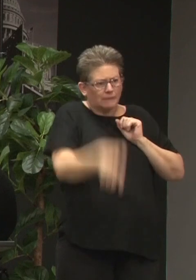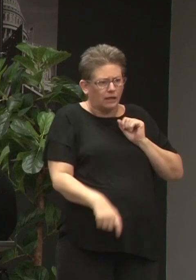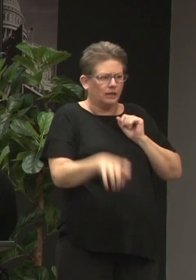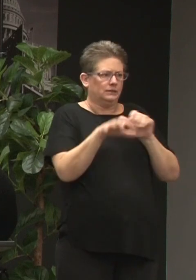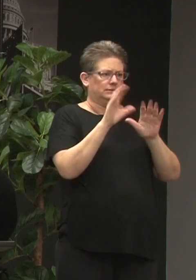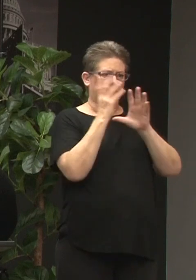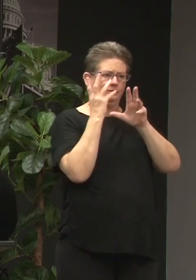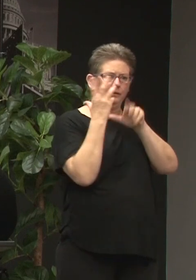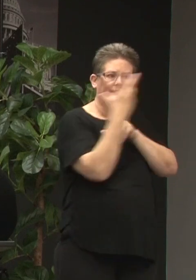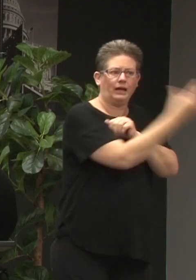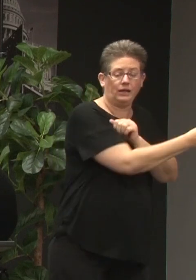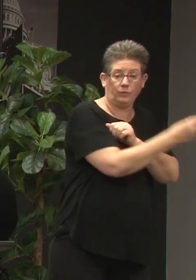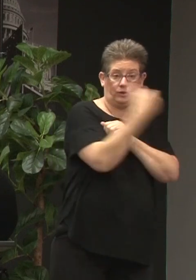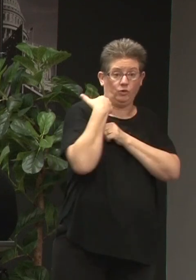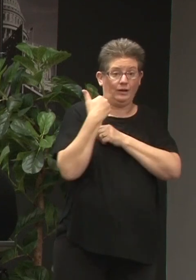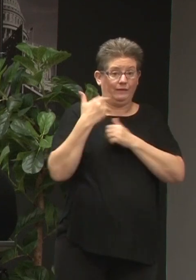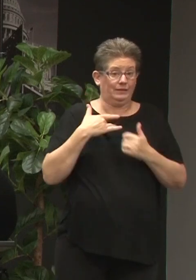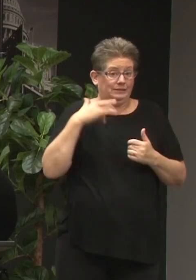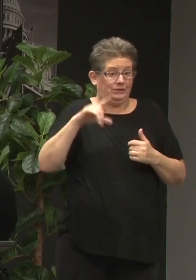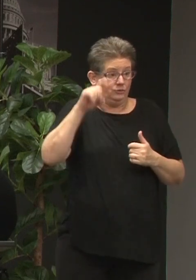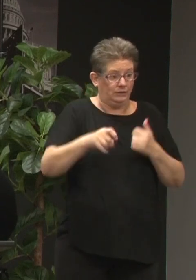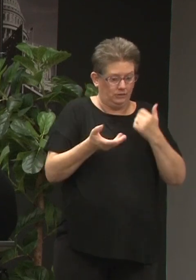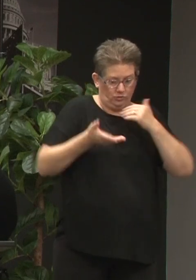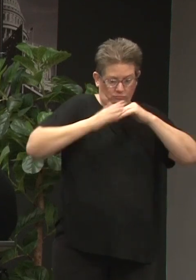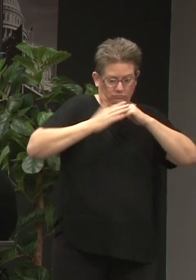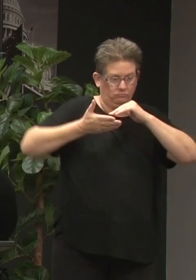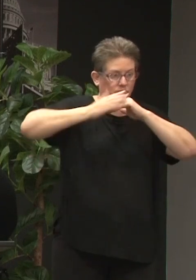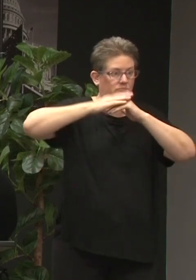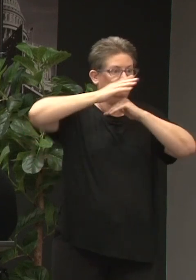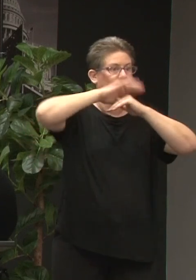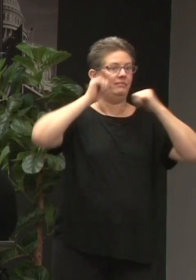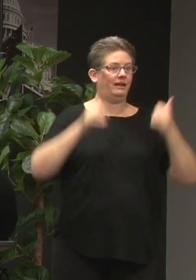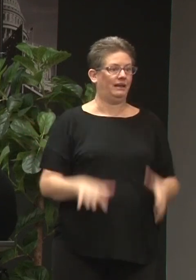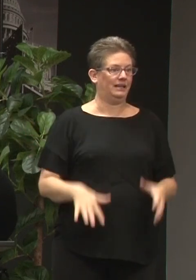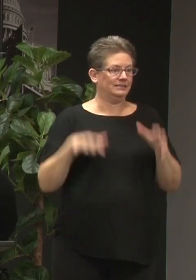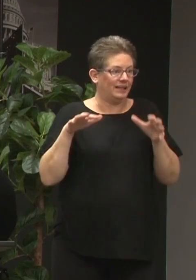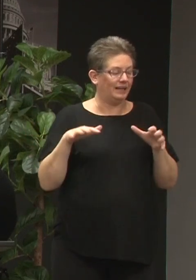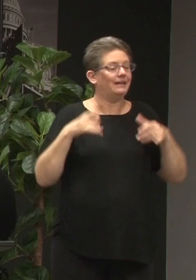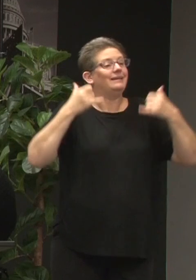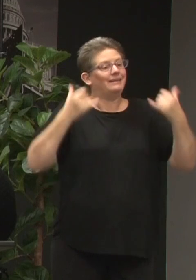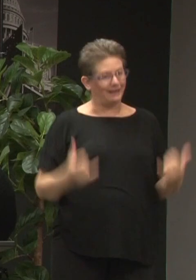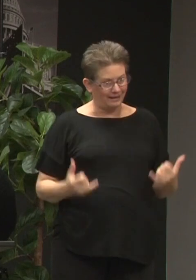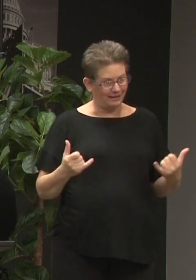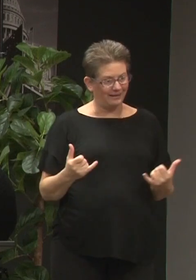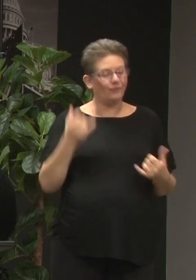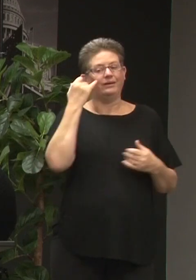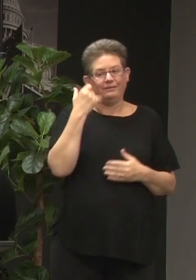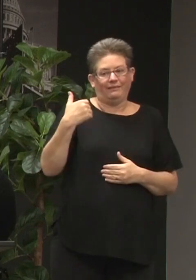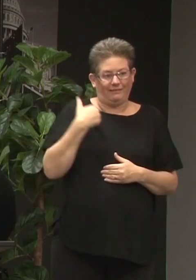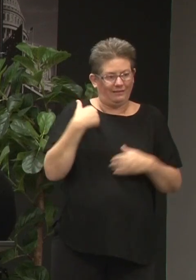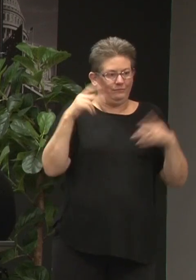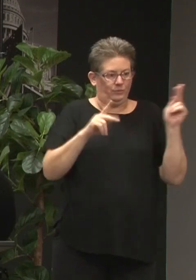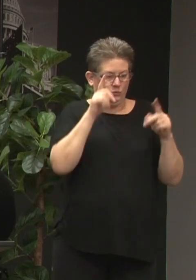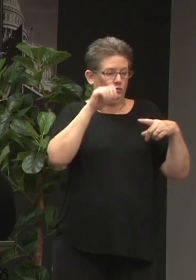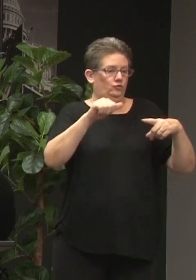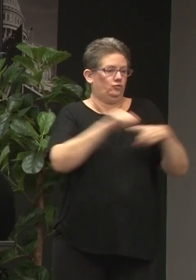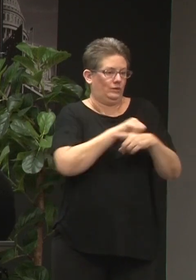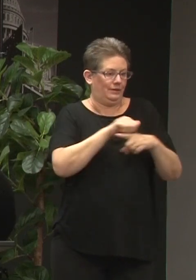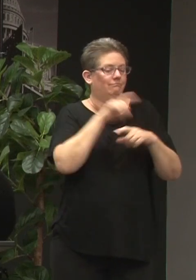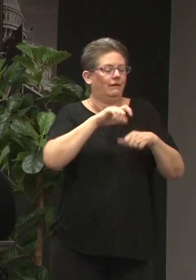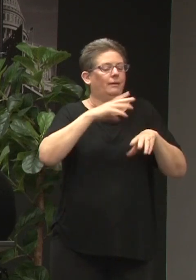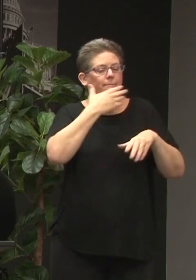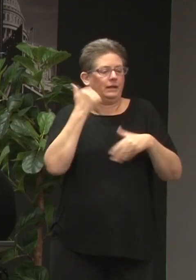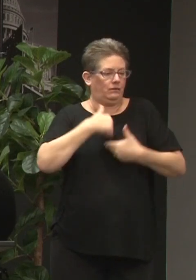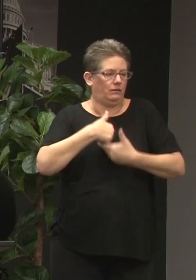a sensory need you've just added on layers and layers of anxiety and now with trained personnel we'll be able to better assist these families and